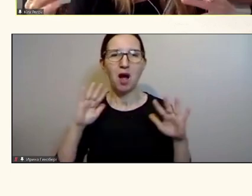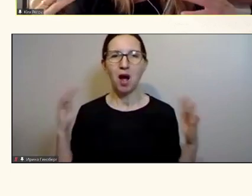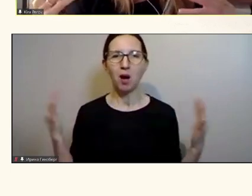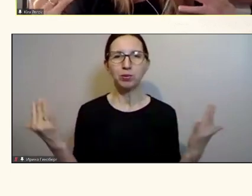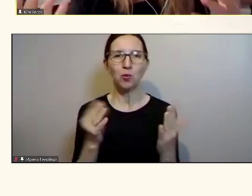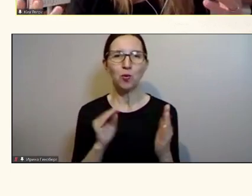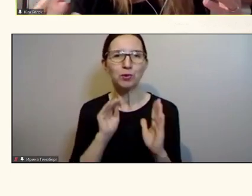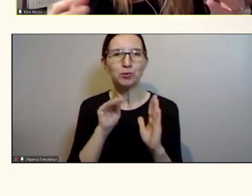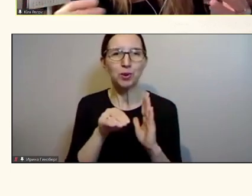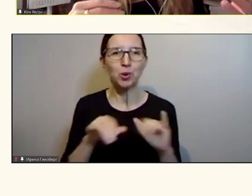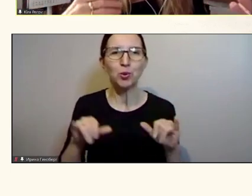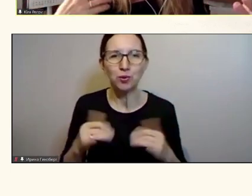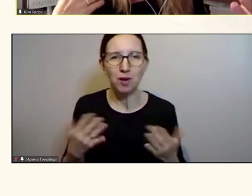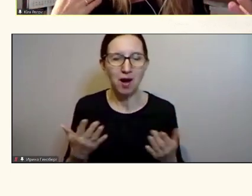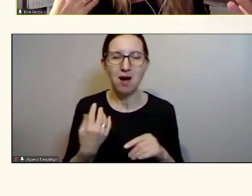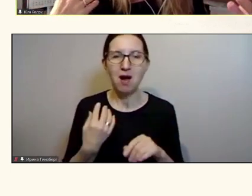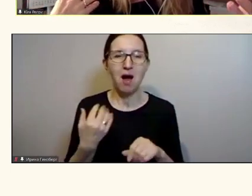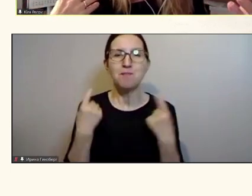things don't fit,